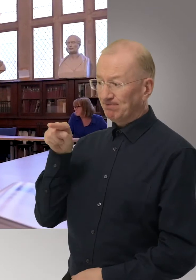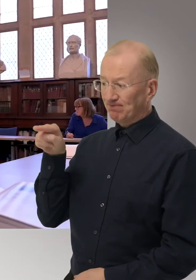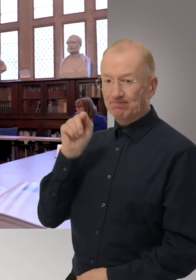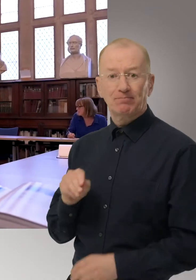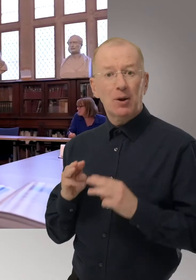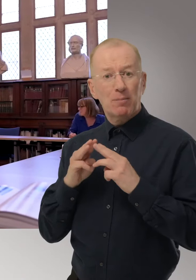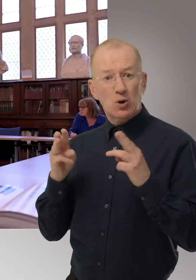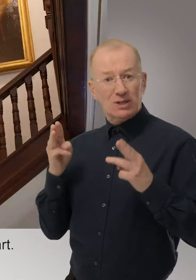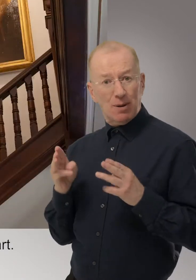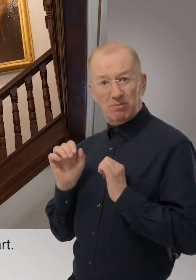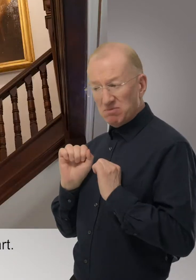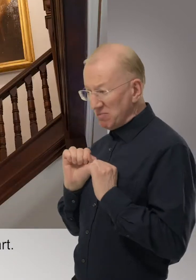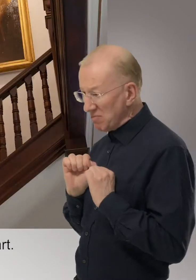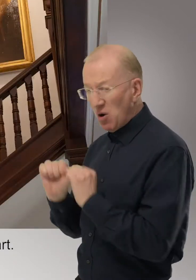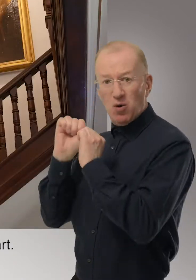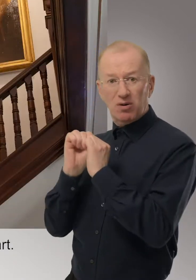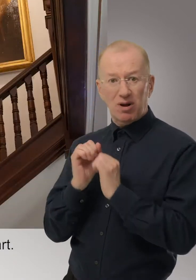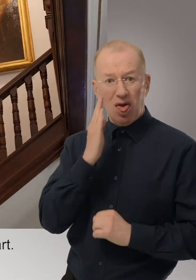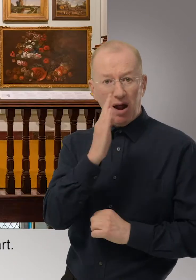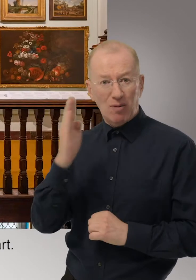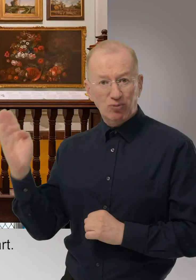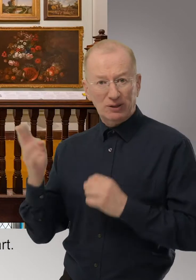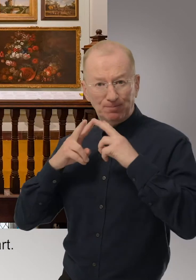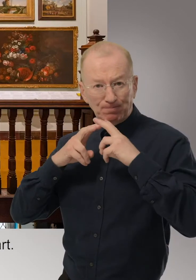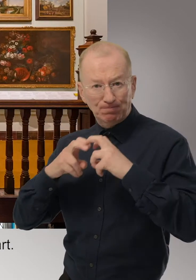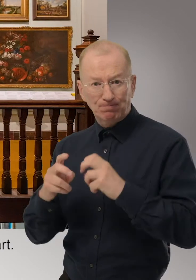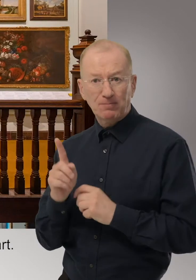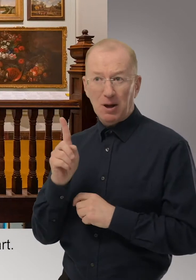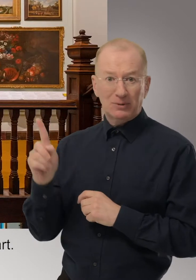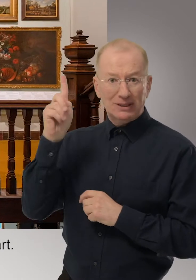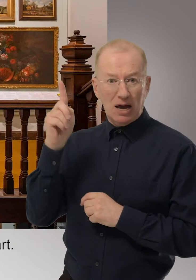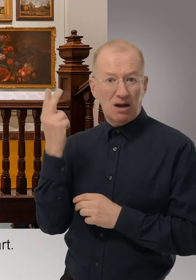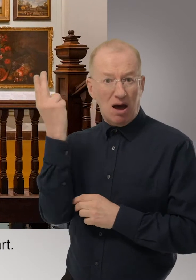reference books still today, and above is the room dedicated to art.